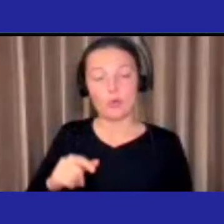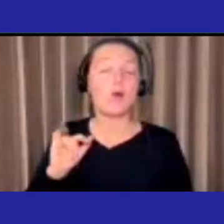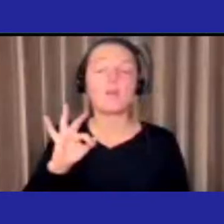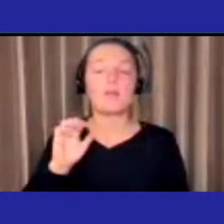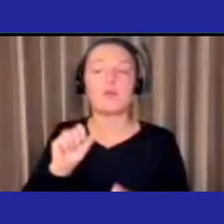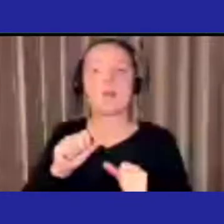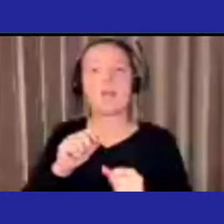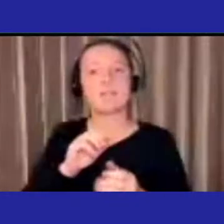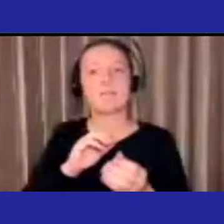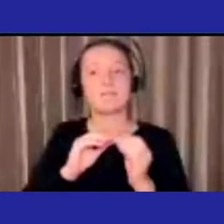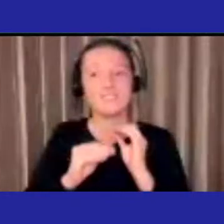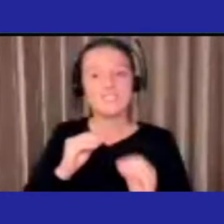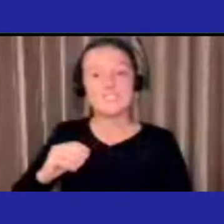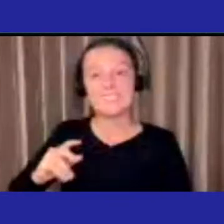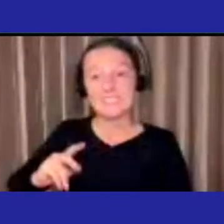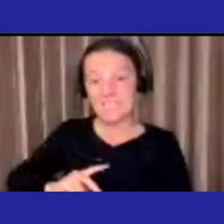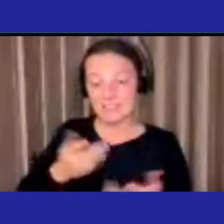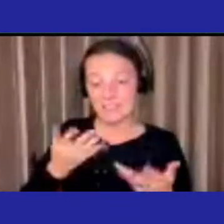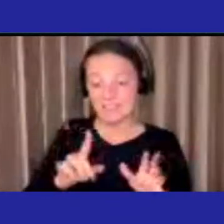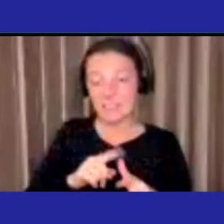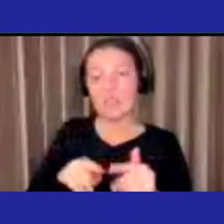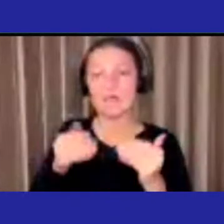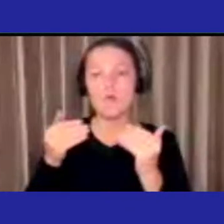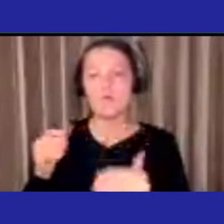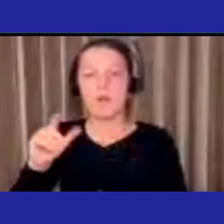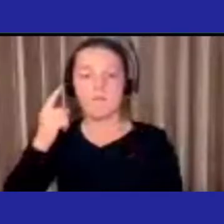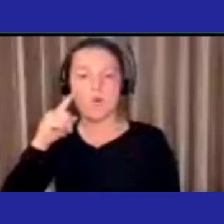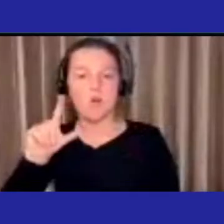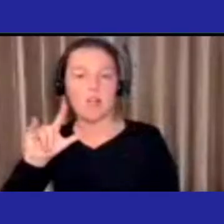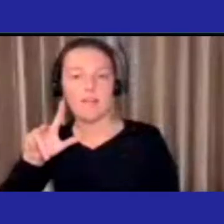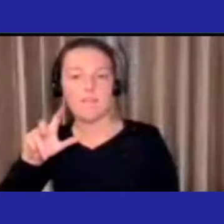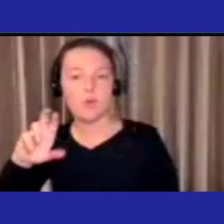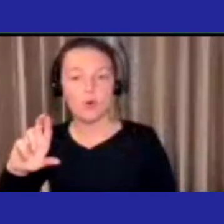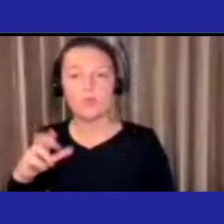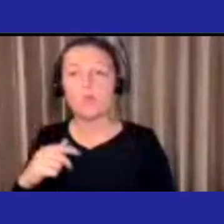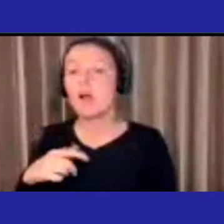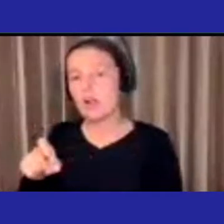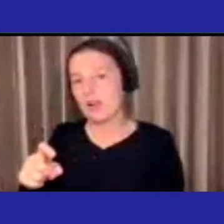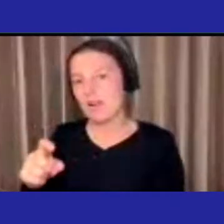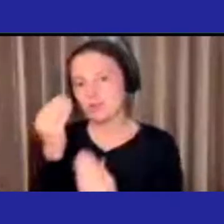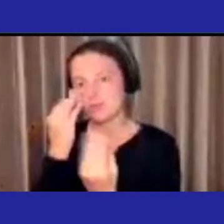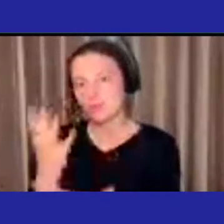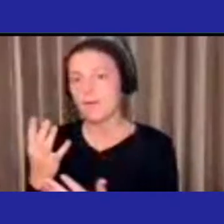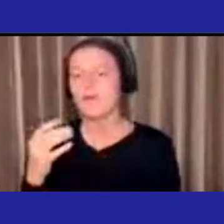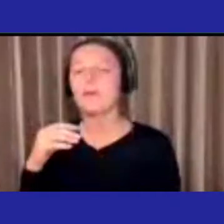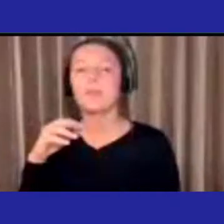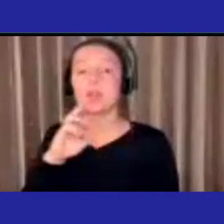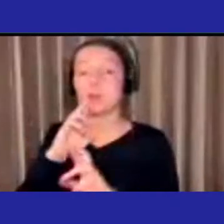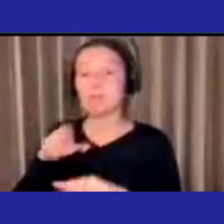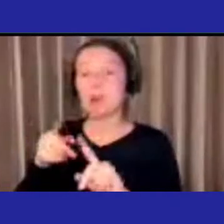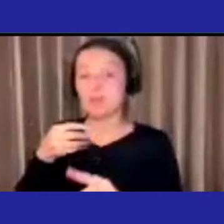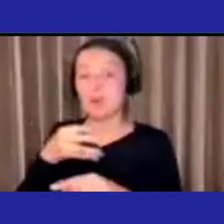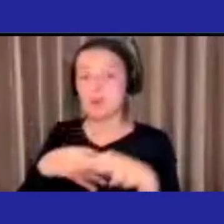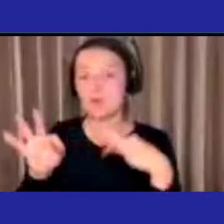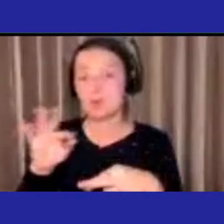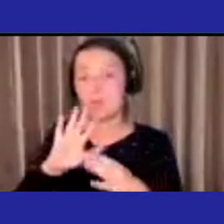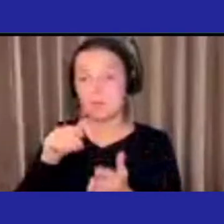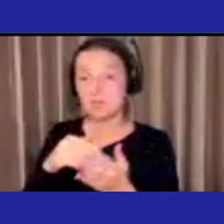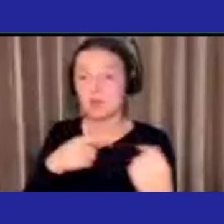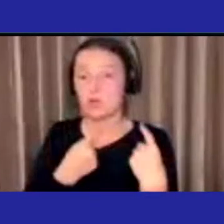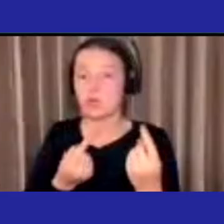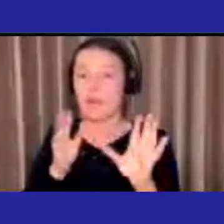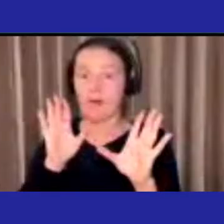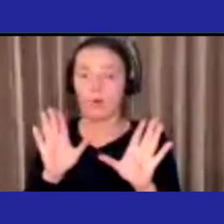to liver. Yeah. And I have to say the response from the transplant centers have been great. It's one of those. I was literally speaking with the